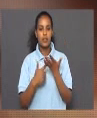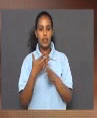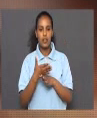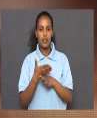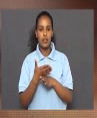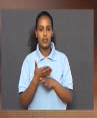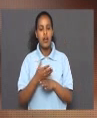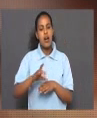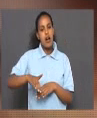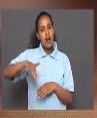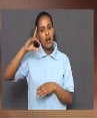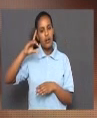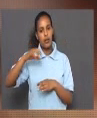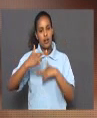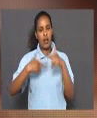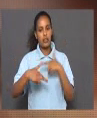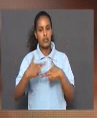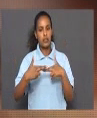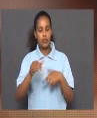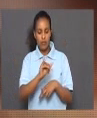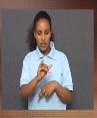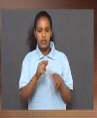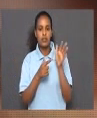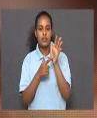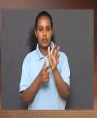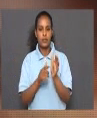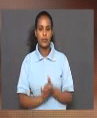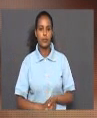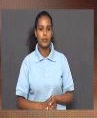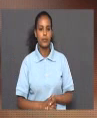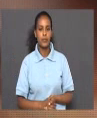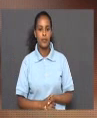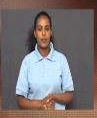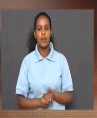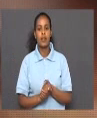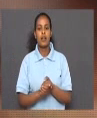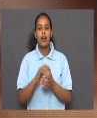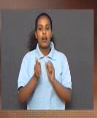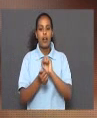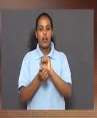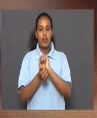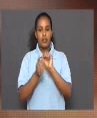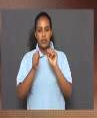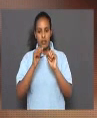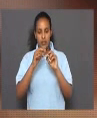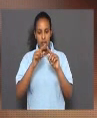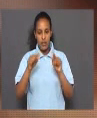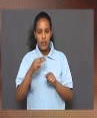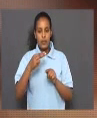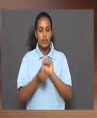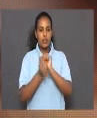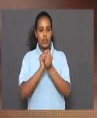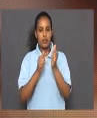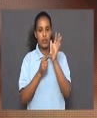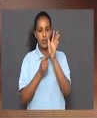Thus, a hypothetical reaction might look like this. The entropy change would look like